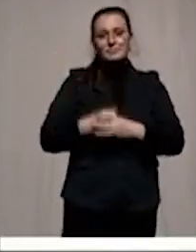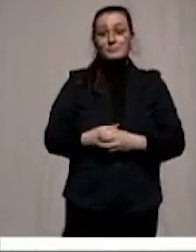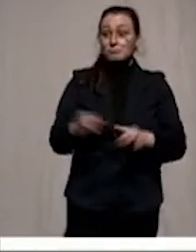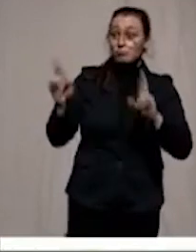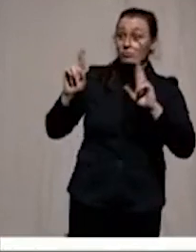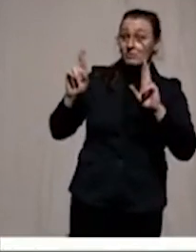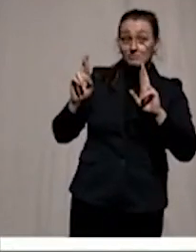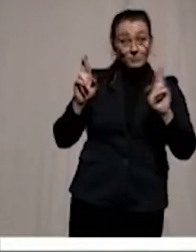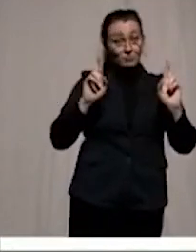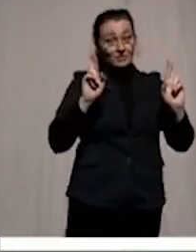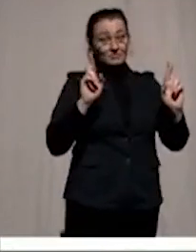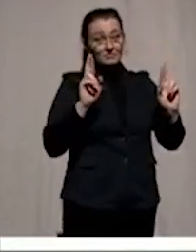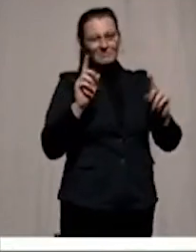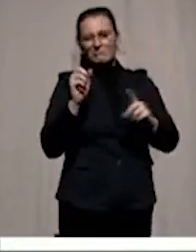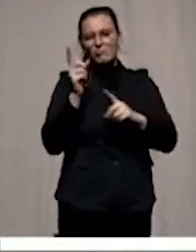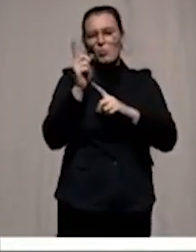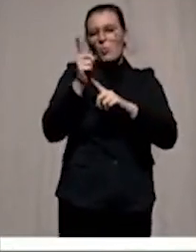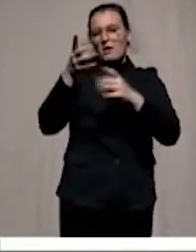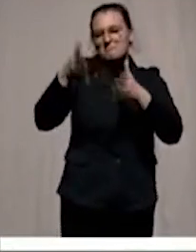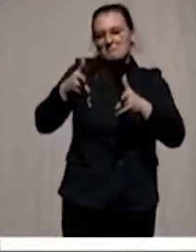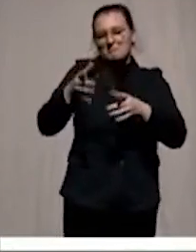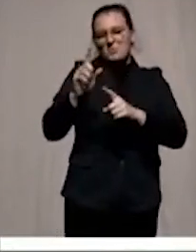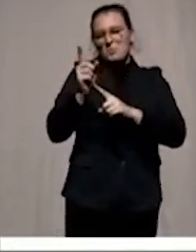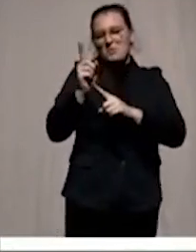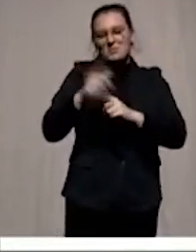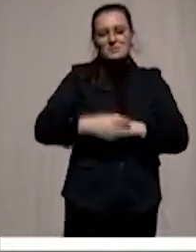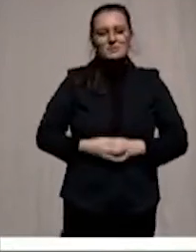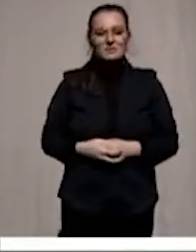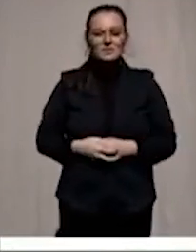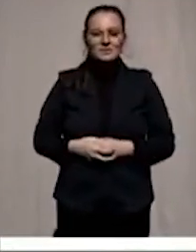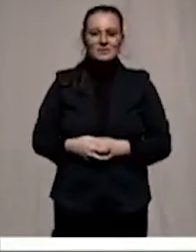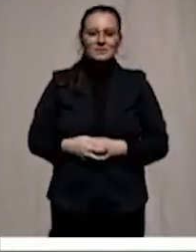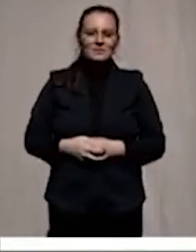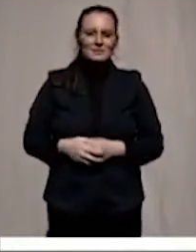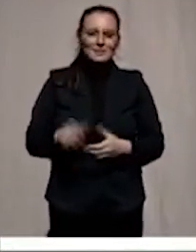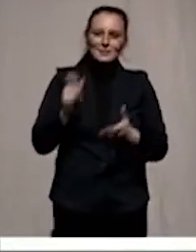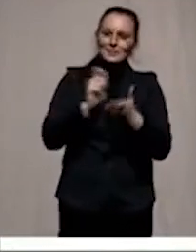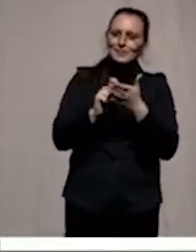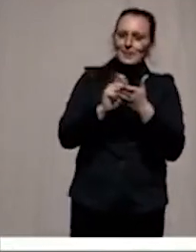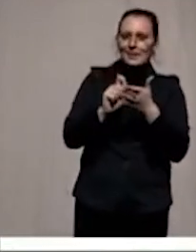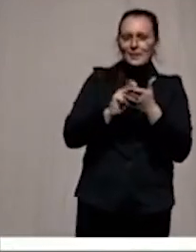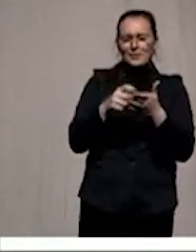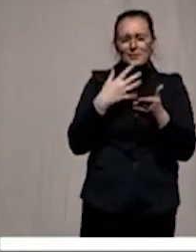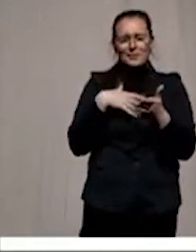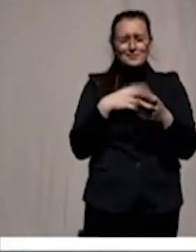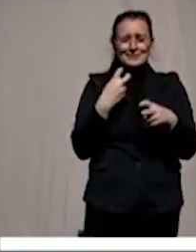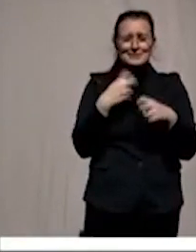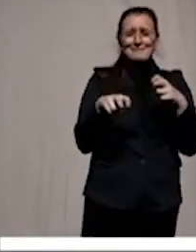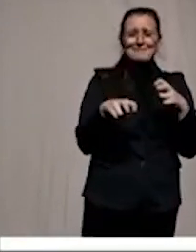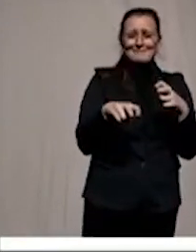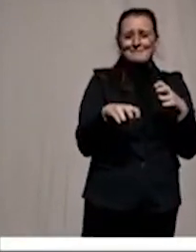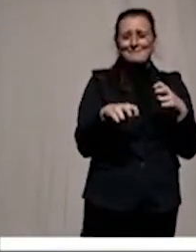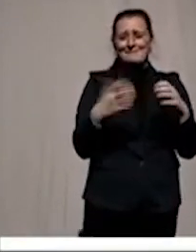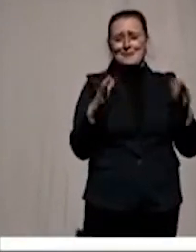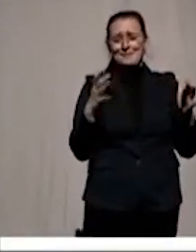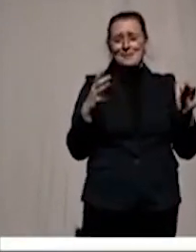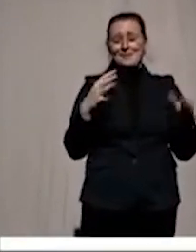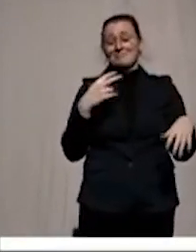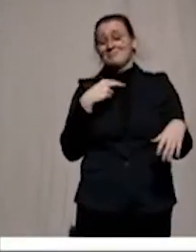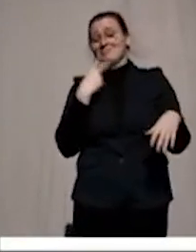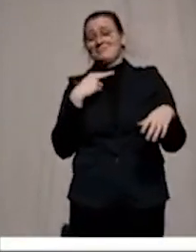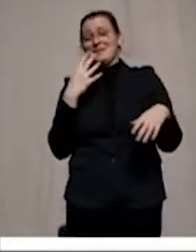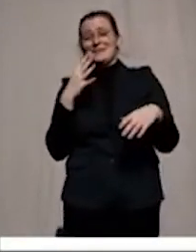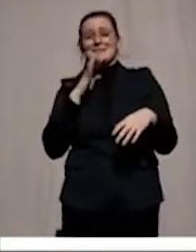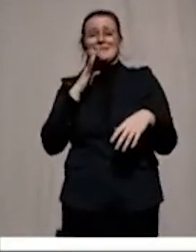go? We'll give them about 1 more minute, and then we'll get you. Is harder than singing in your head. But that's why we practice, right? The